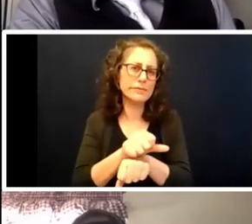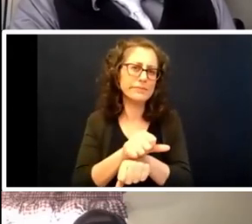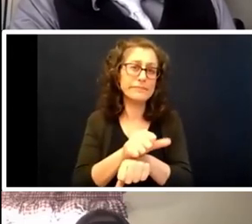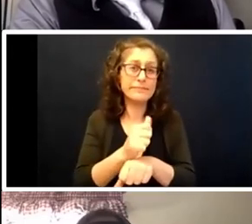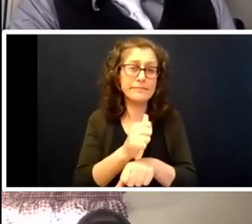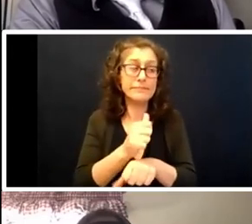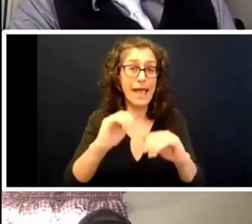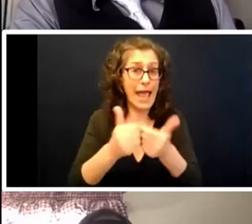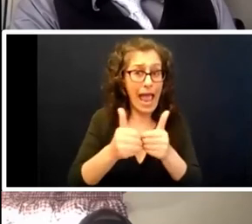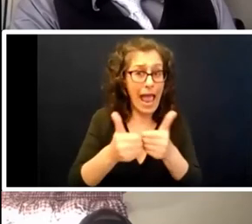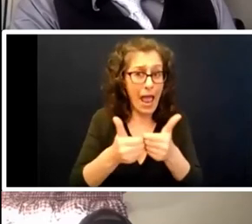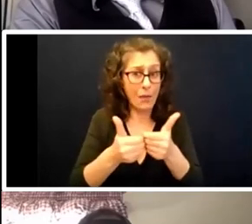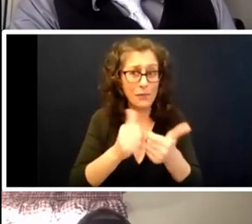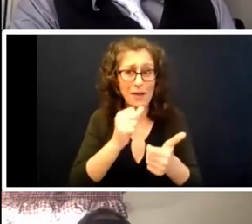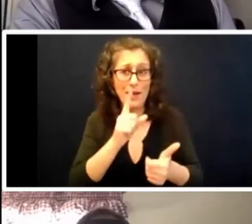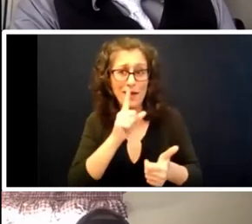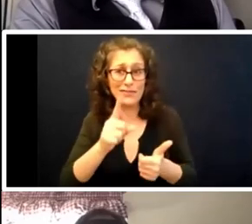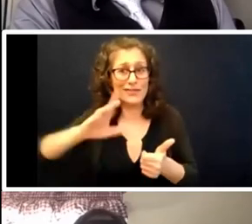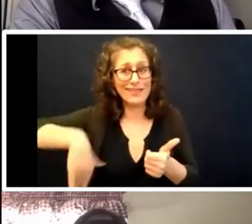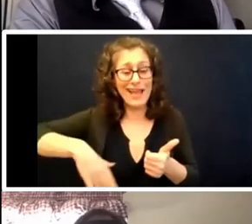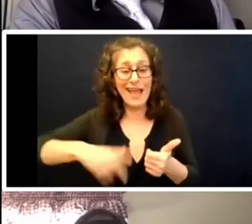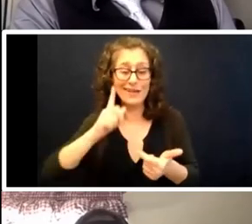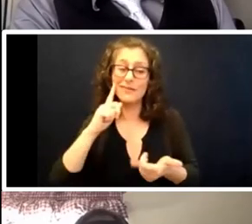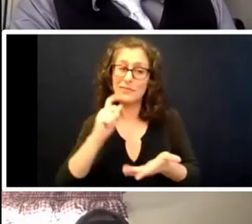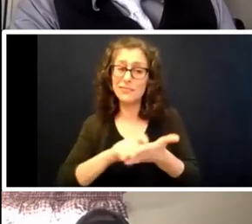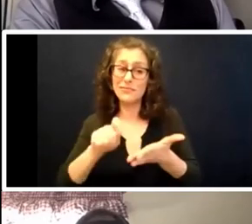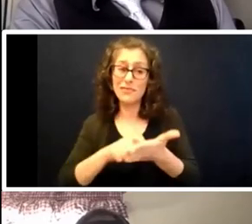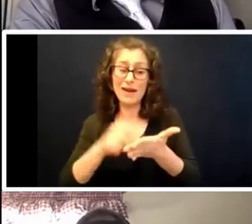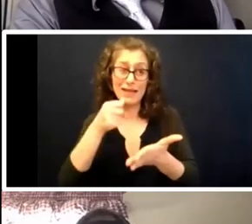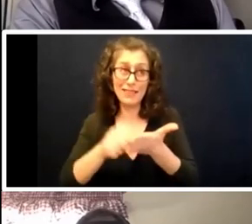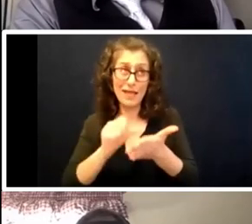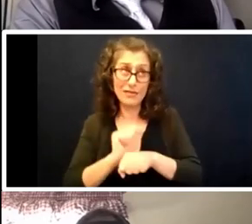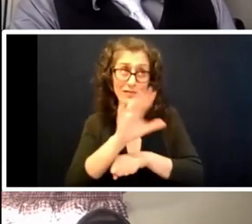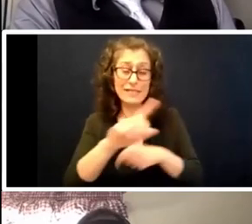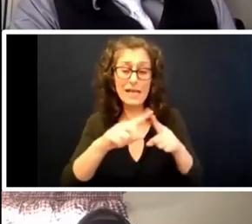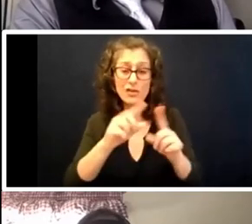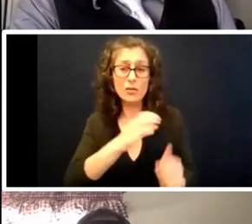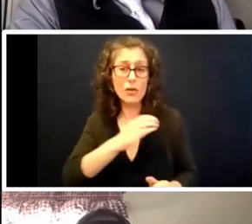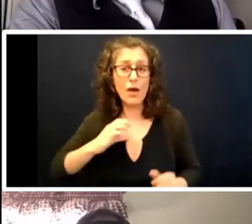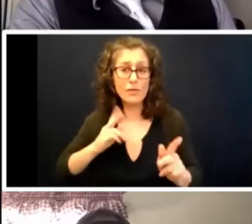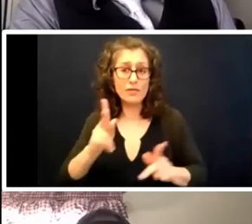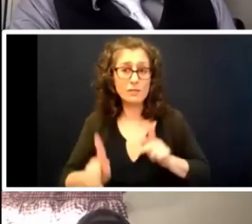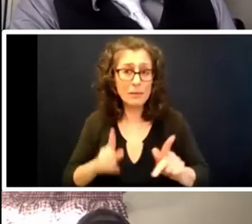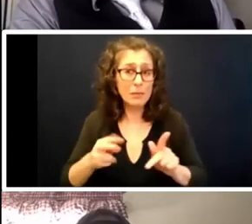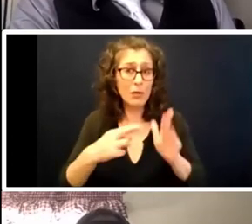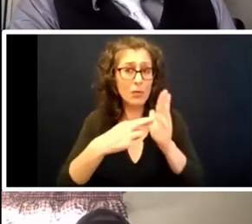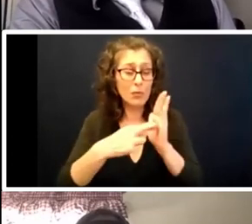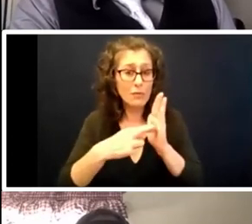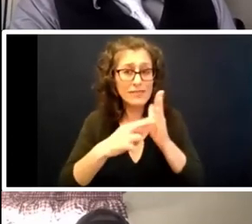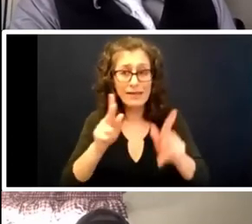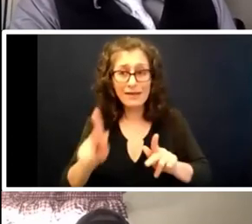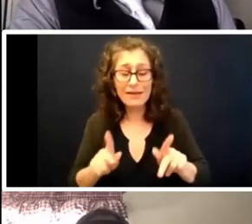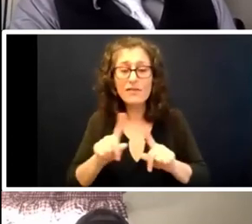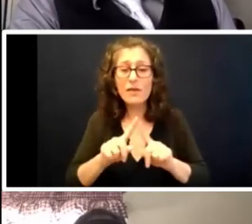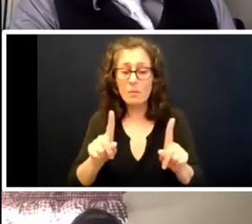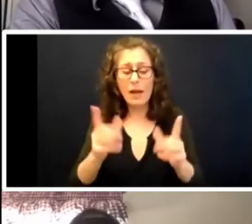yet, besides just, you know, writing to my local legislators, making films like this. But it's something I want to keep doing, because I